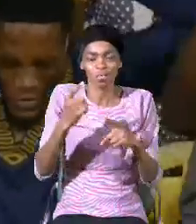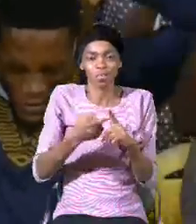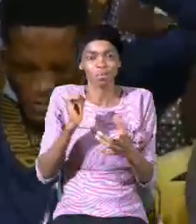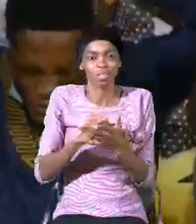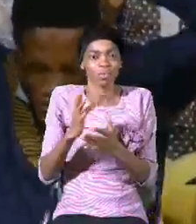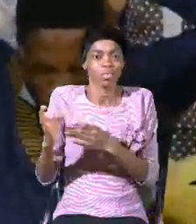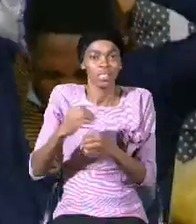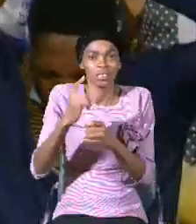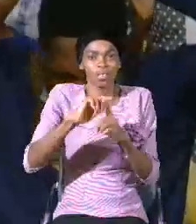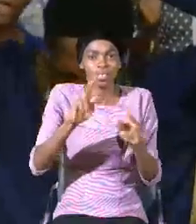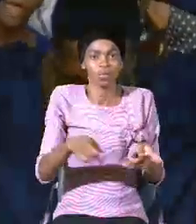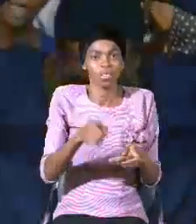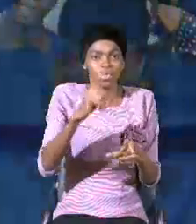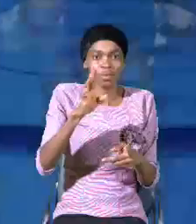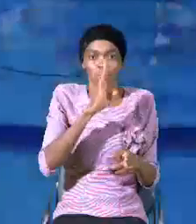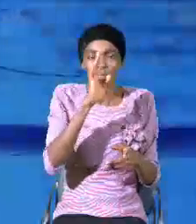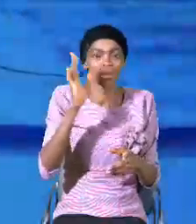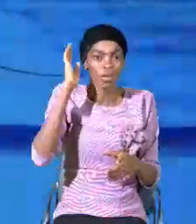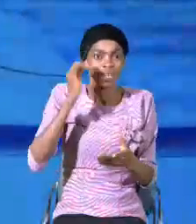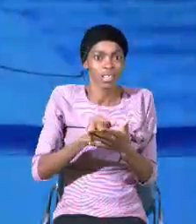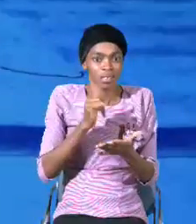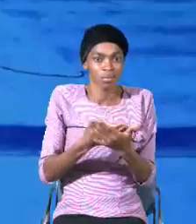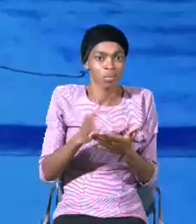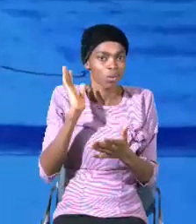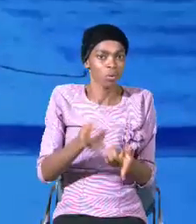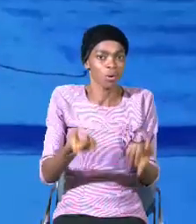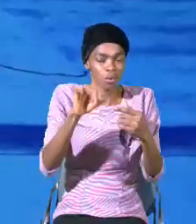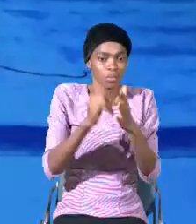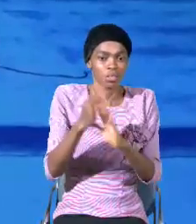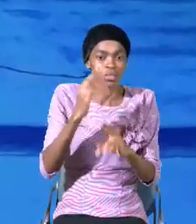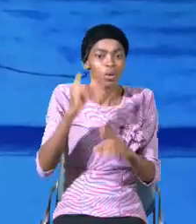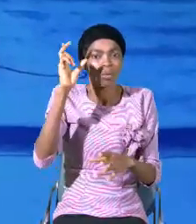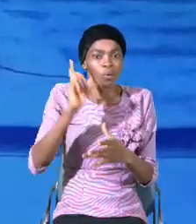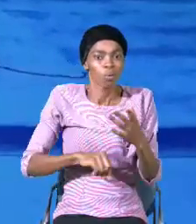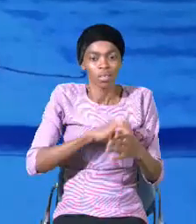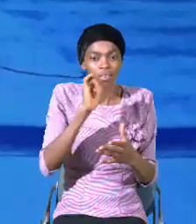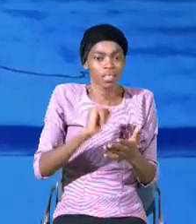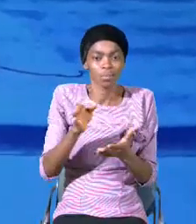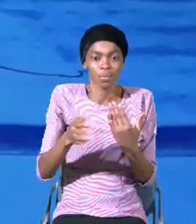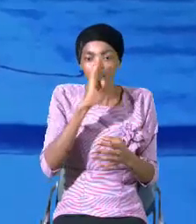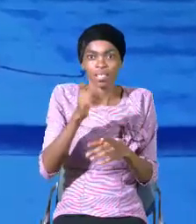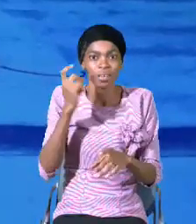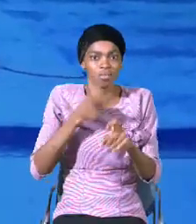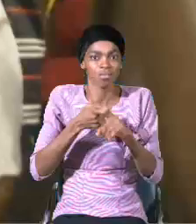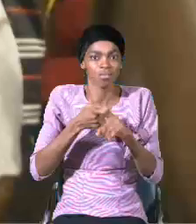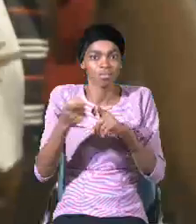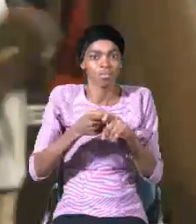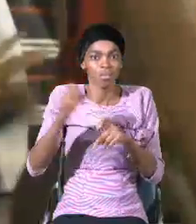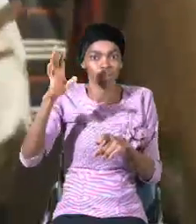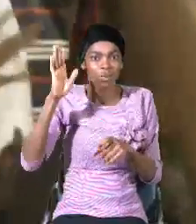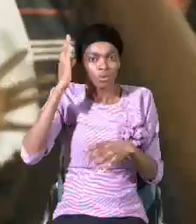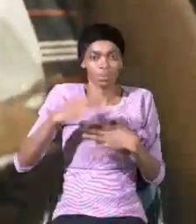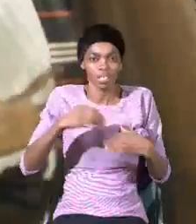It will heal you. Whatever may be the wound or the sickness, it will heal you.